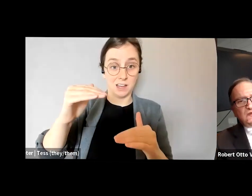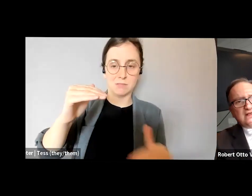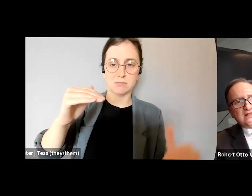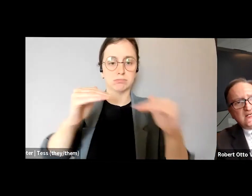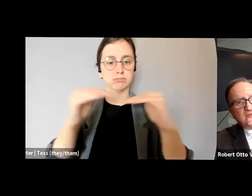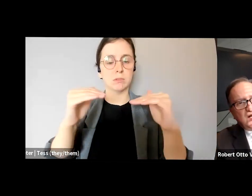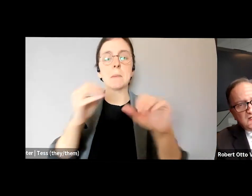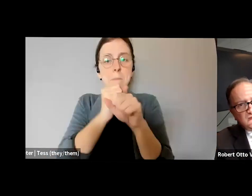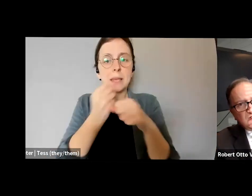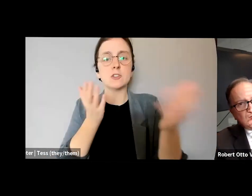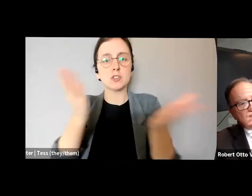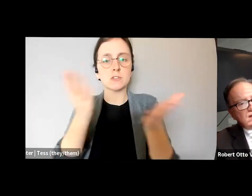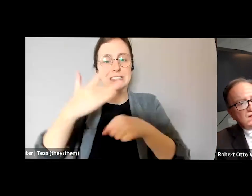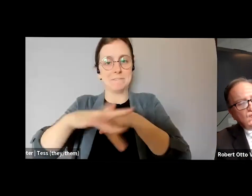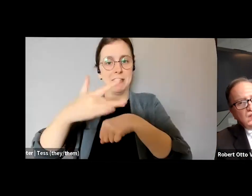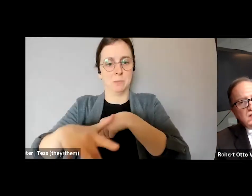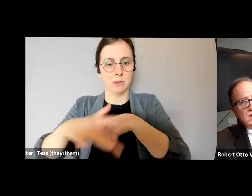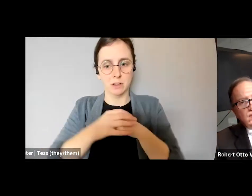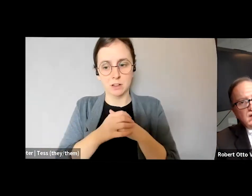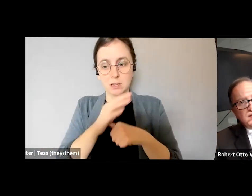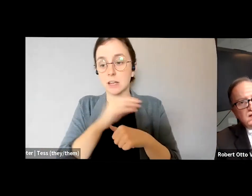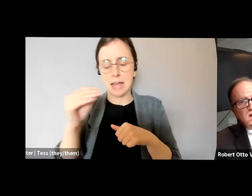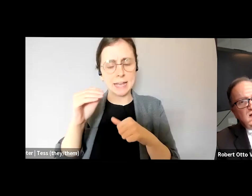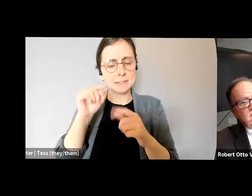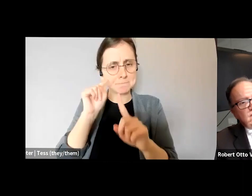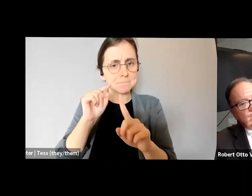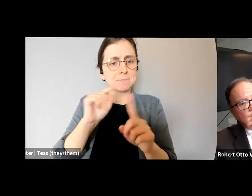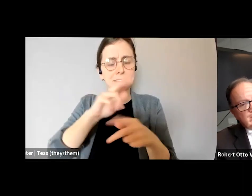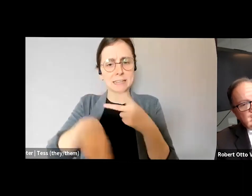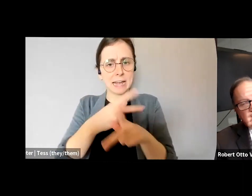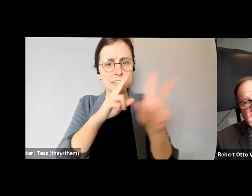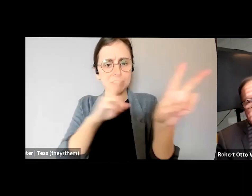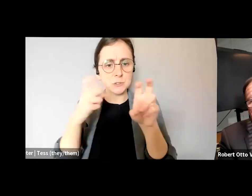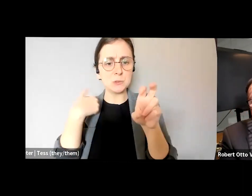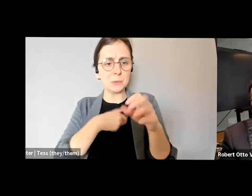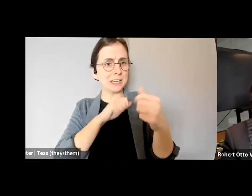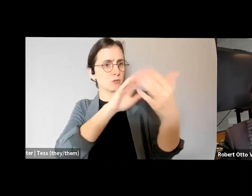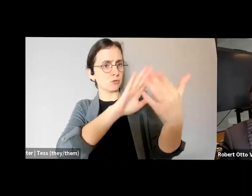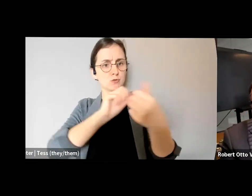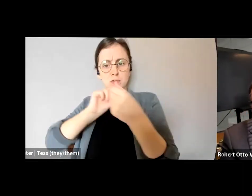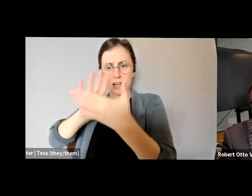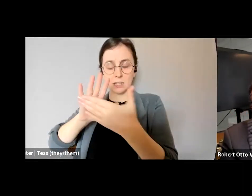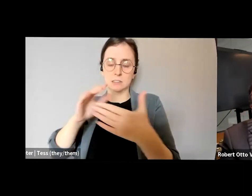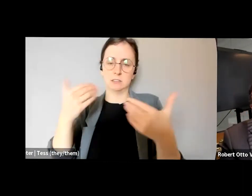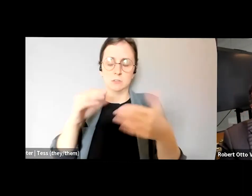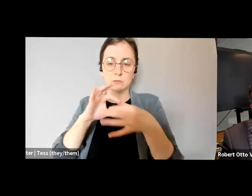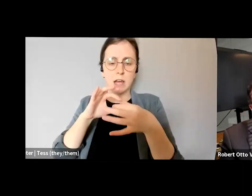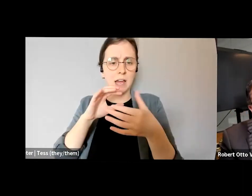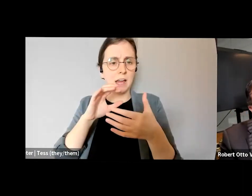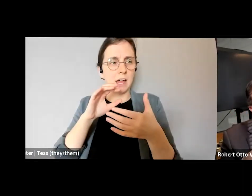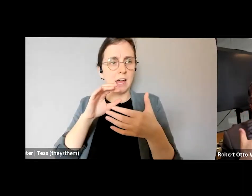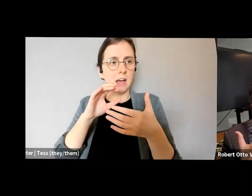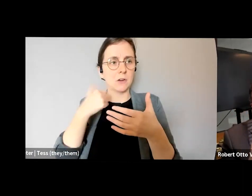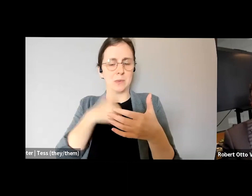And certainly the kinds of issues that we need to address have to do with how many of those services get,